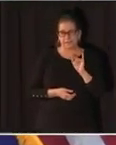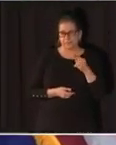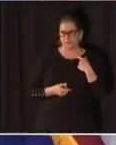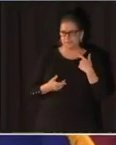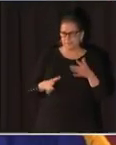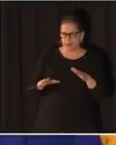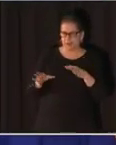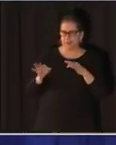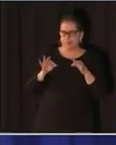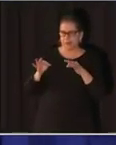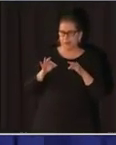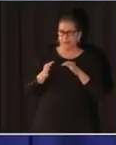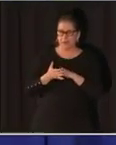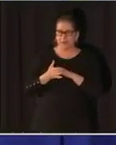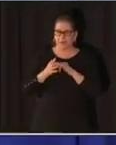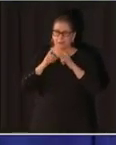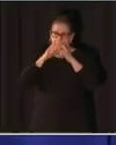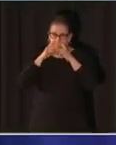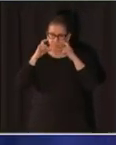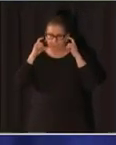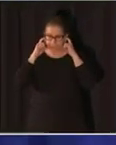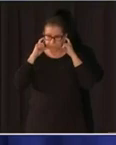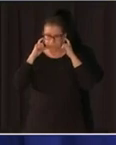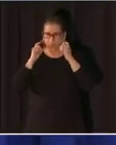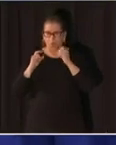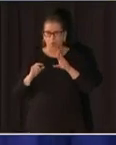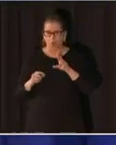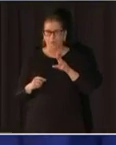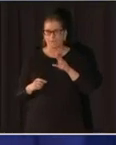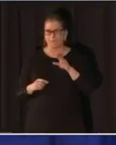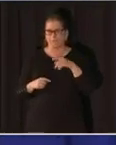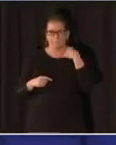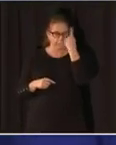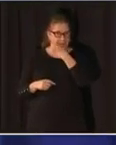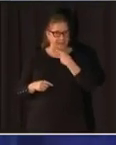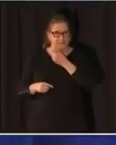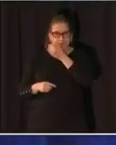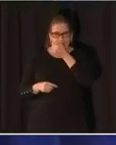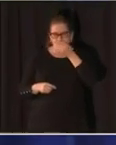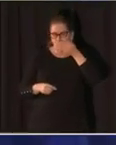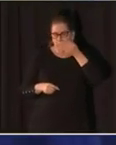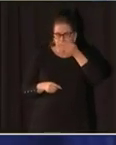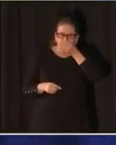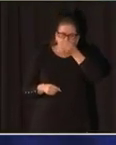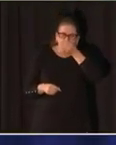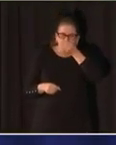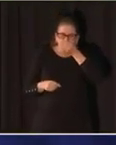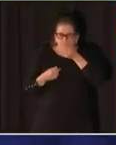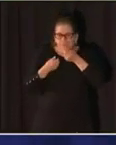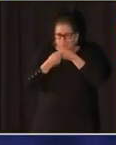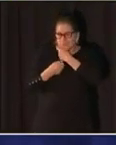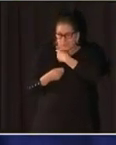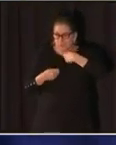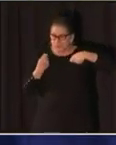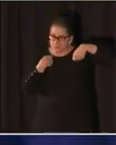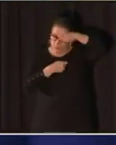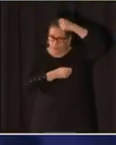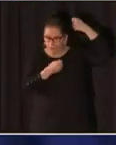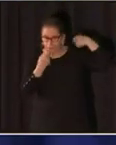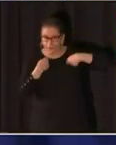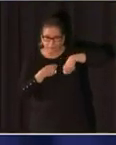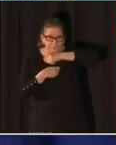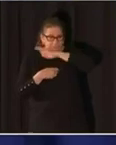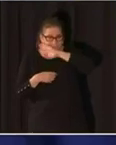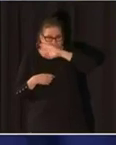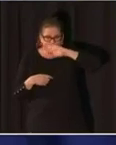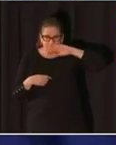coverings. So we want to make sure that the mask covers the face, including the nose,